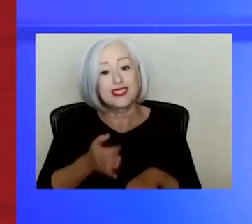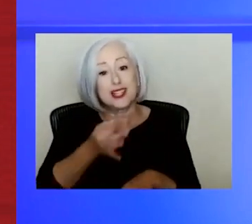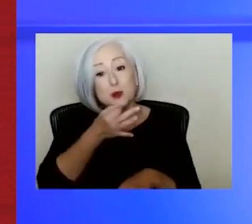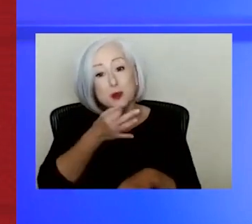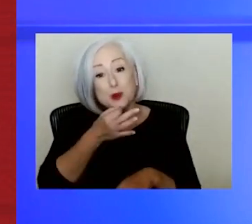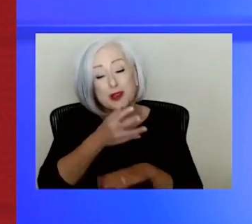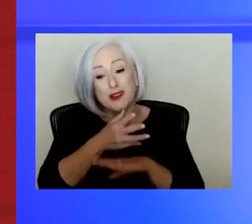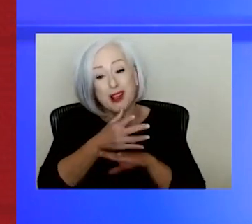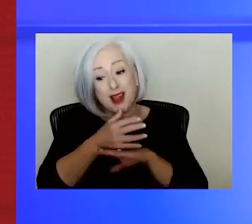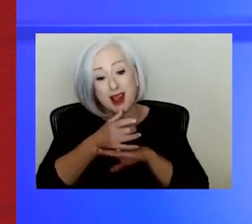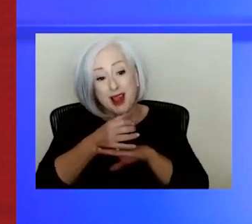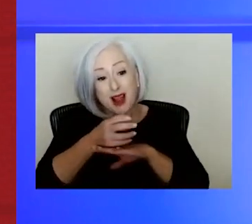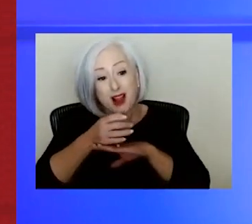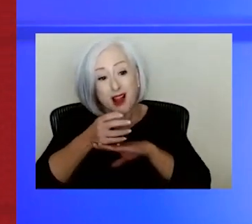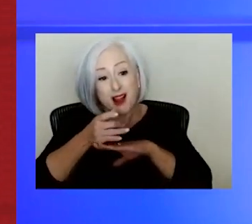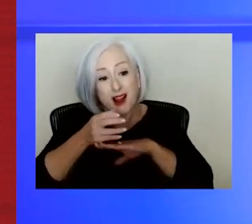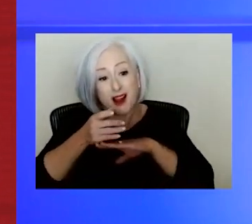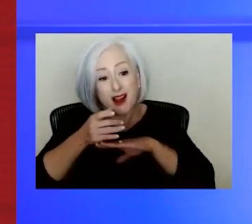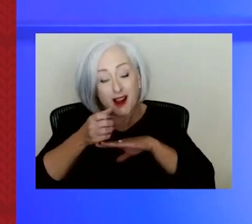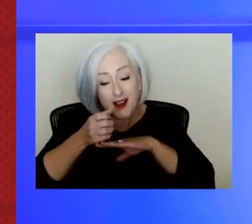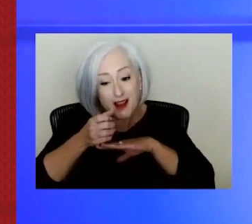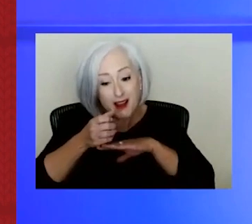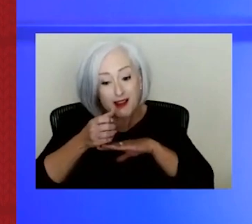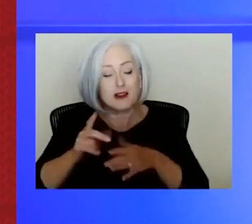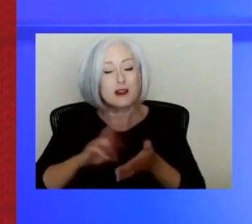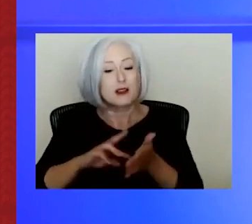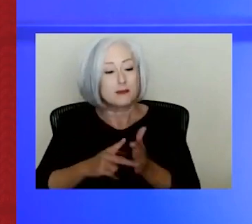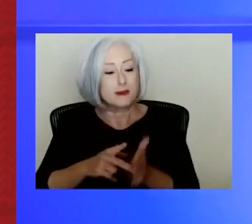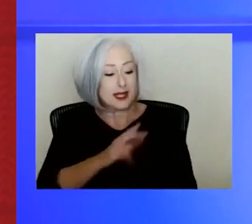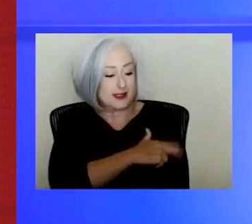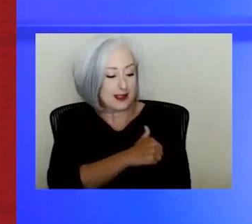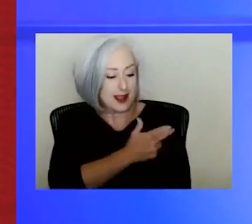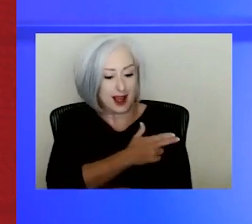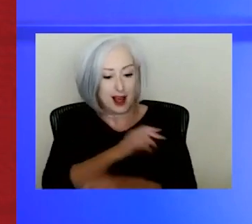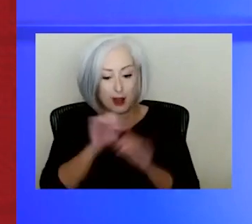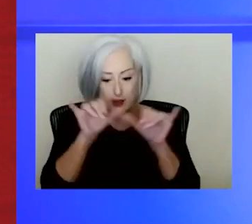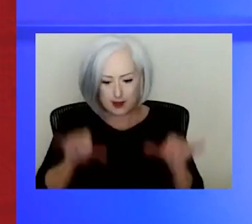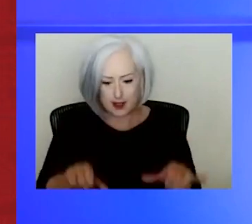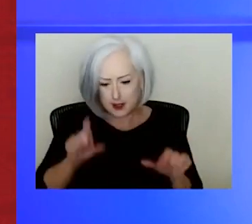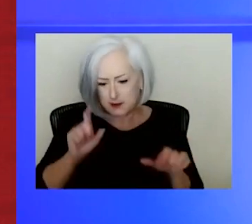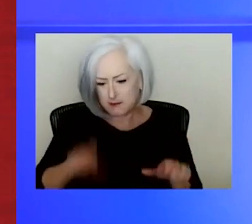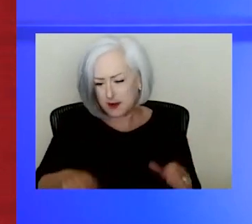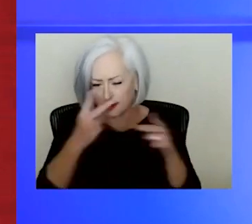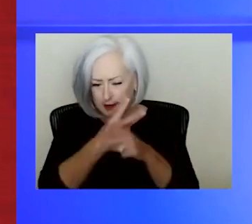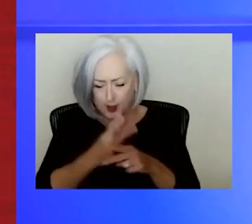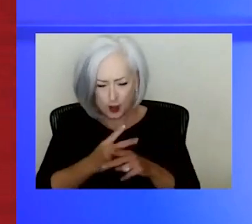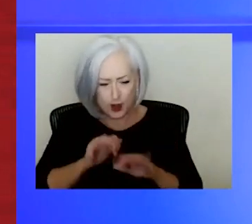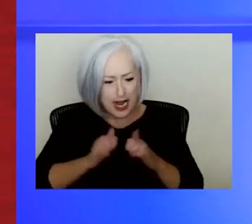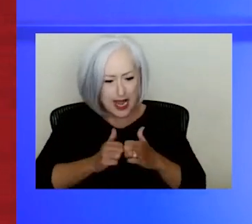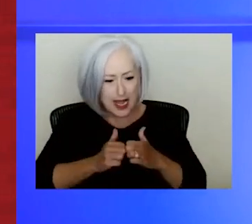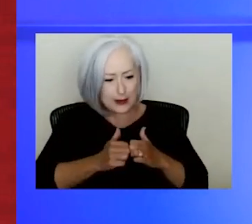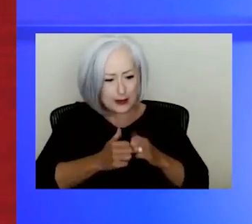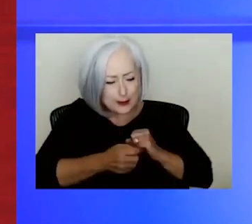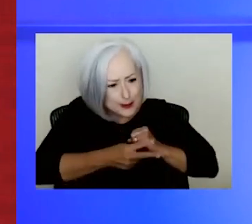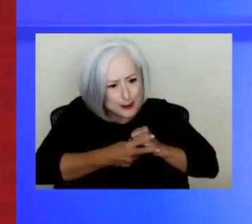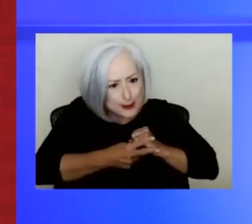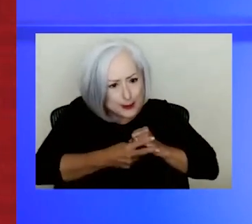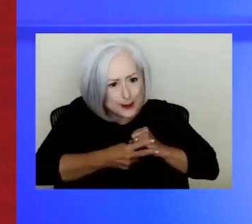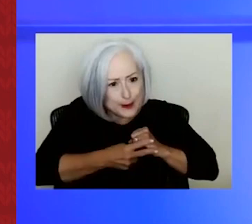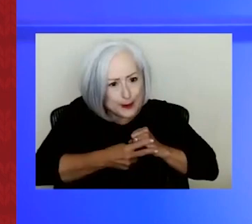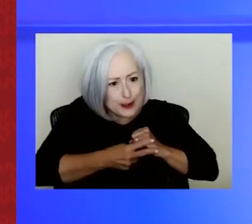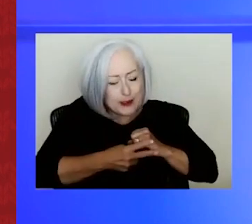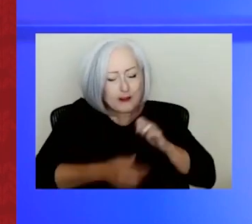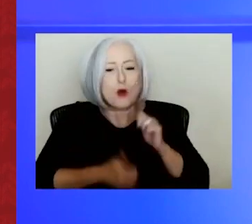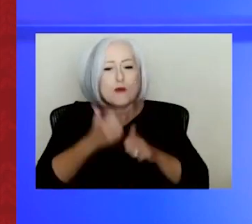It resulted in the health systems having to develop conservation strategies for contrast dye. There are some